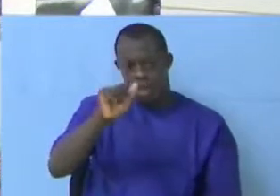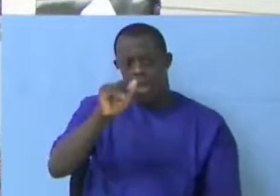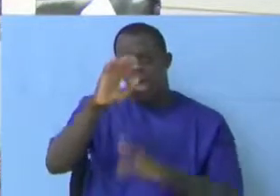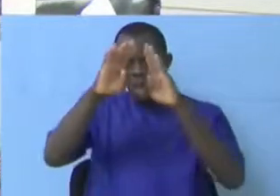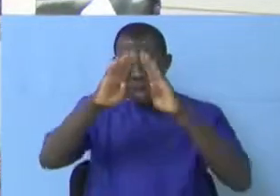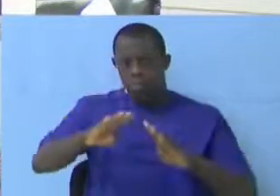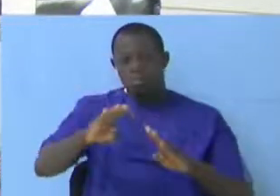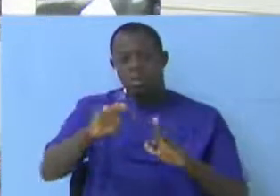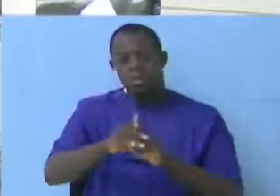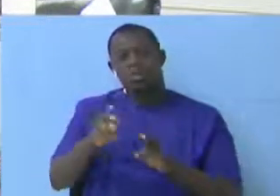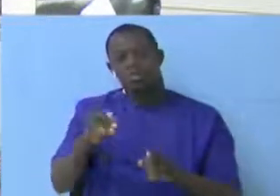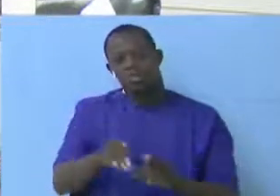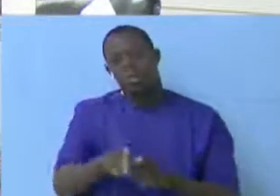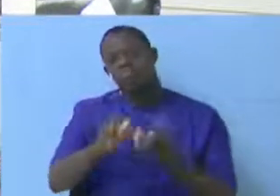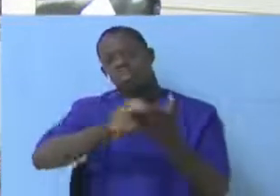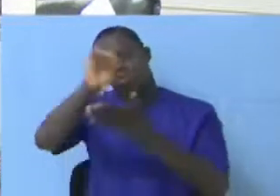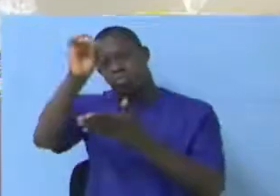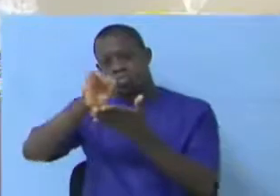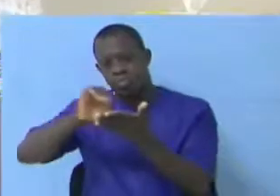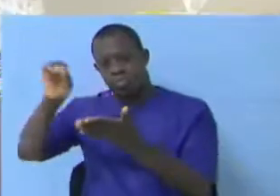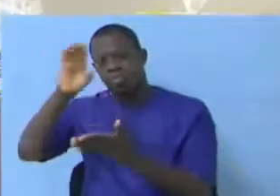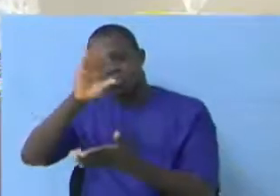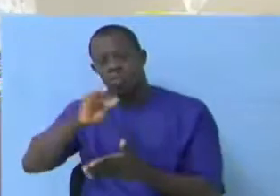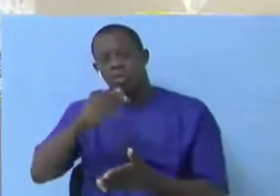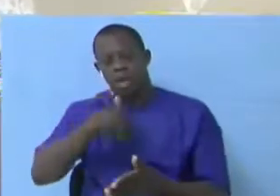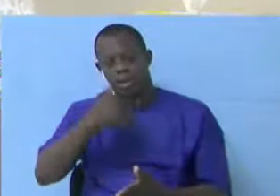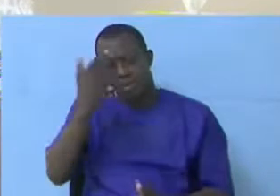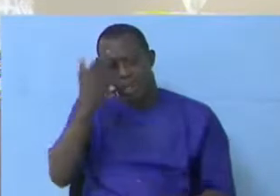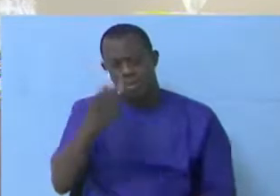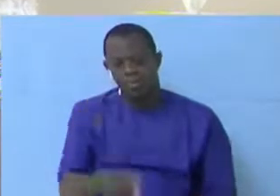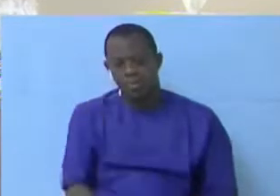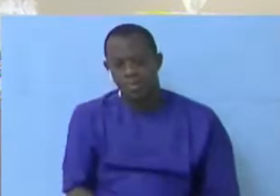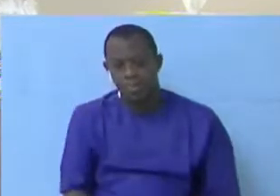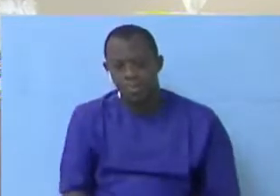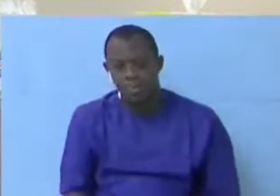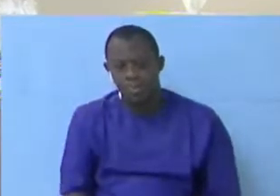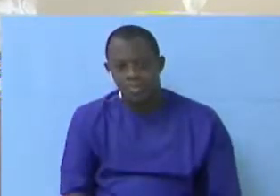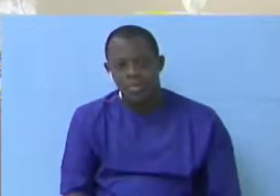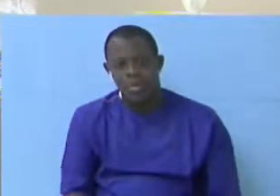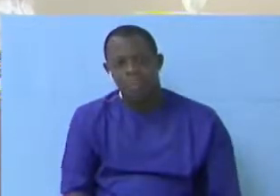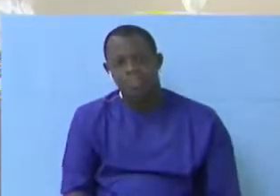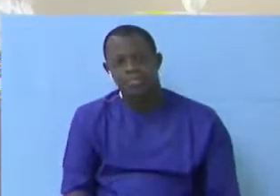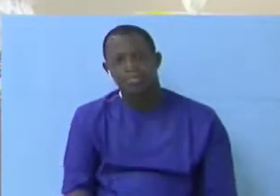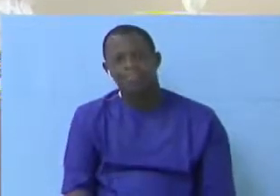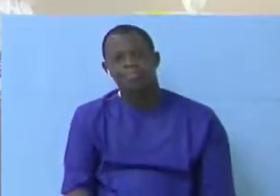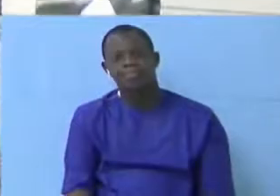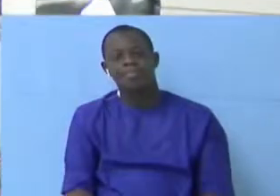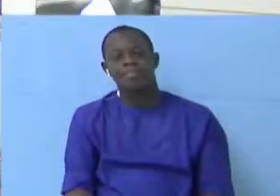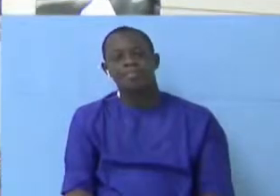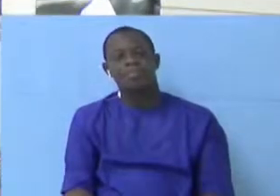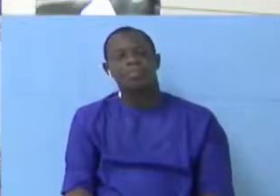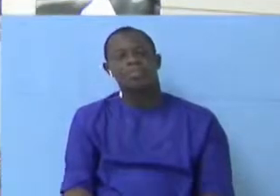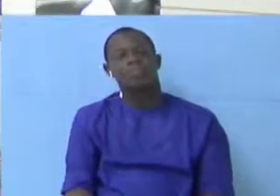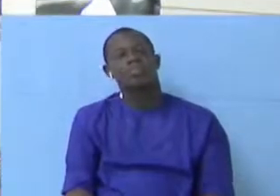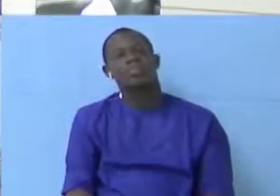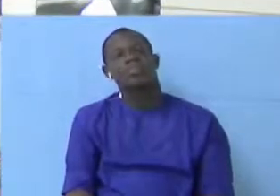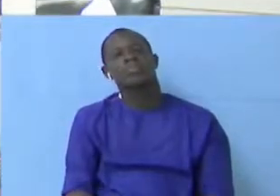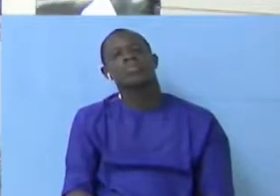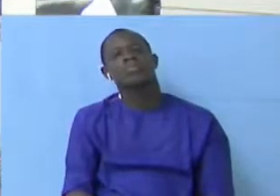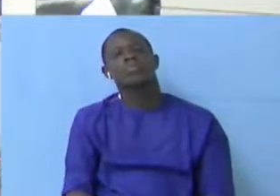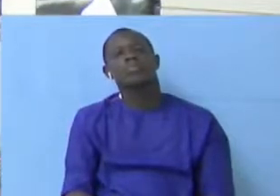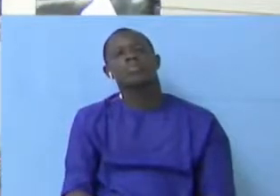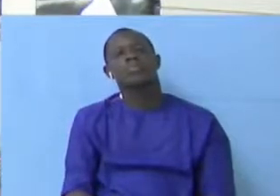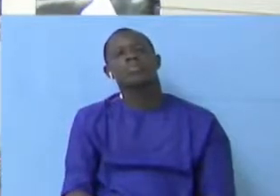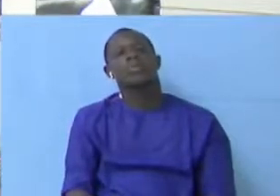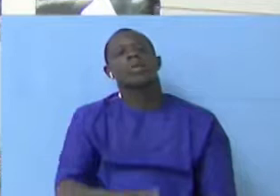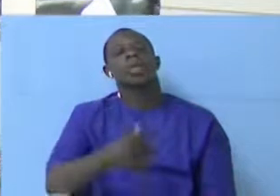tinis loka ke talang fo wada kabim fo da Baba Job la korda to le fo ka pare na tananyu mo. Well, I cannot remember participating